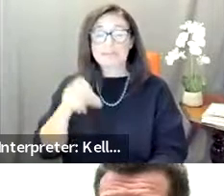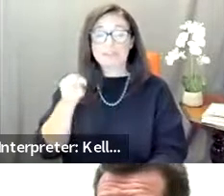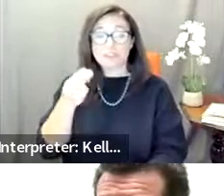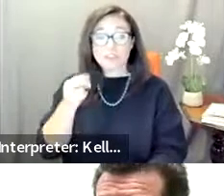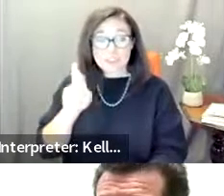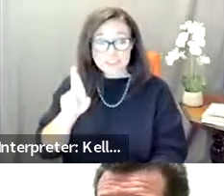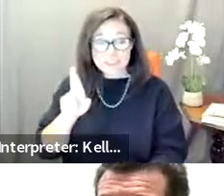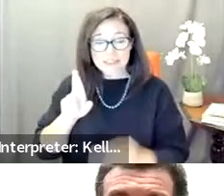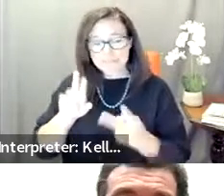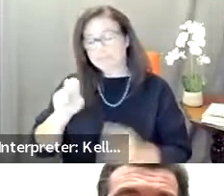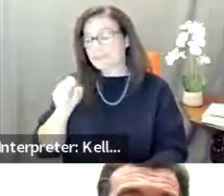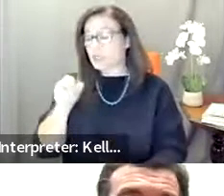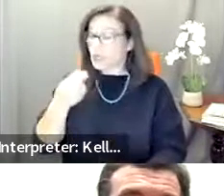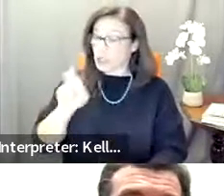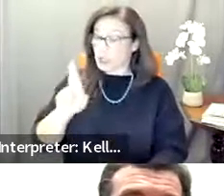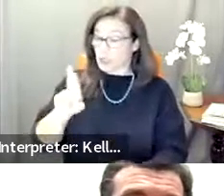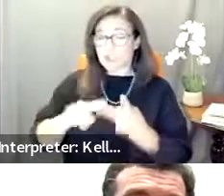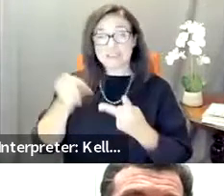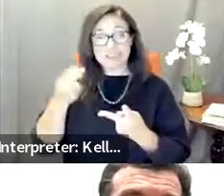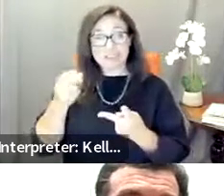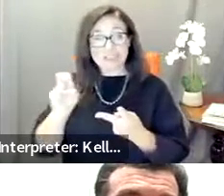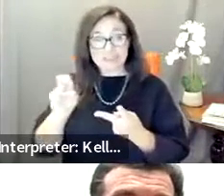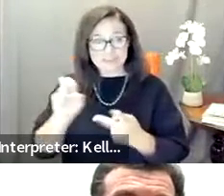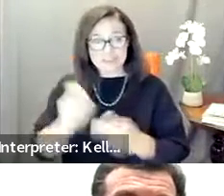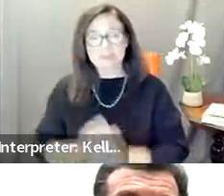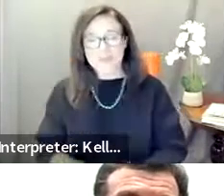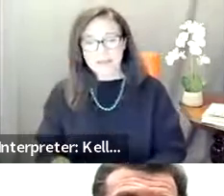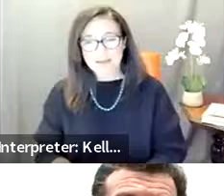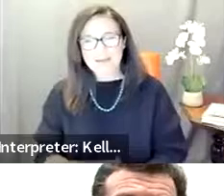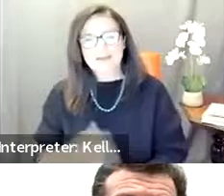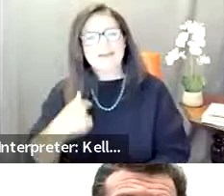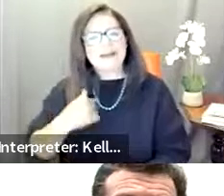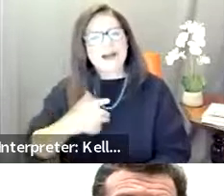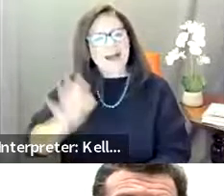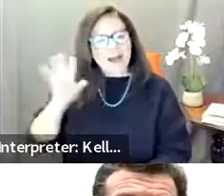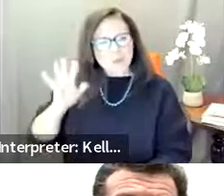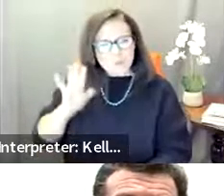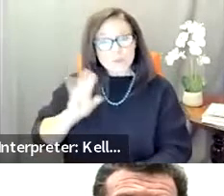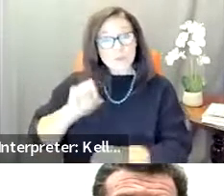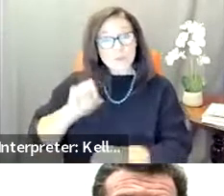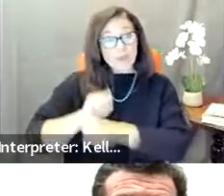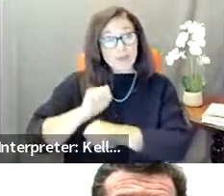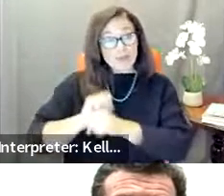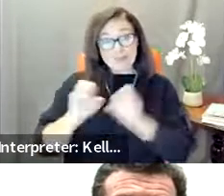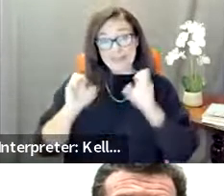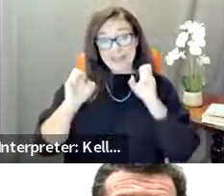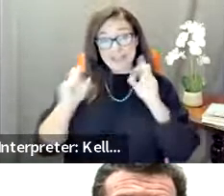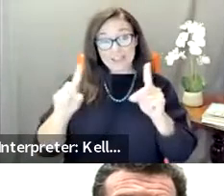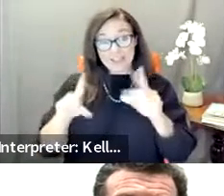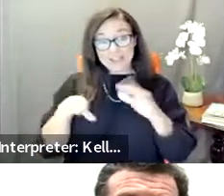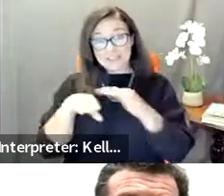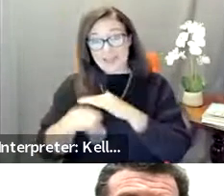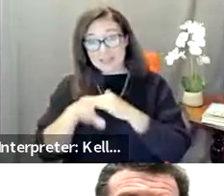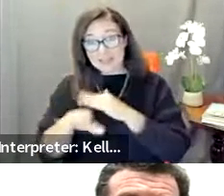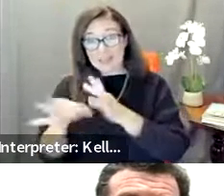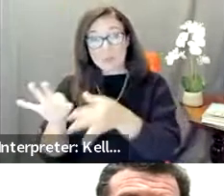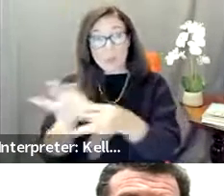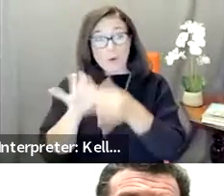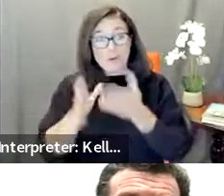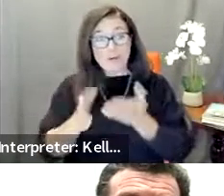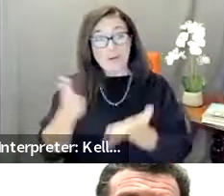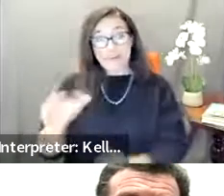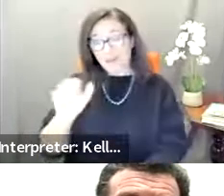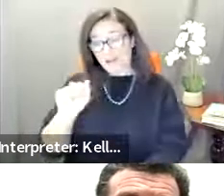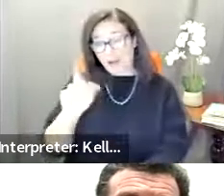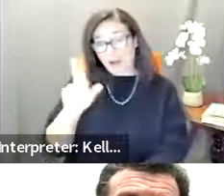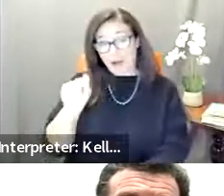might remember me from when I was previously the Education and Access Coordinator at A.R.T. New York.